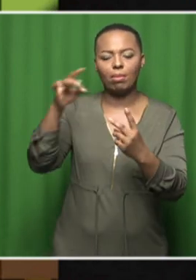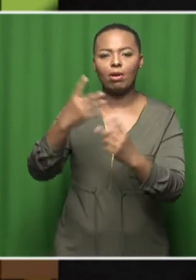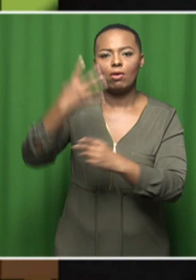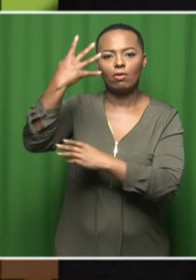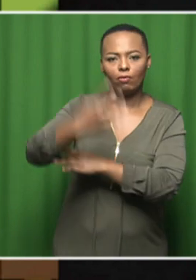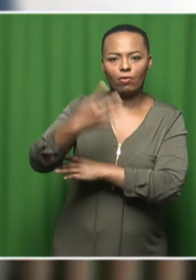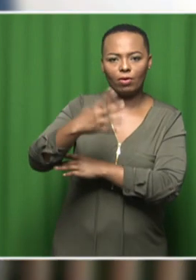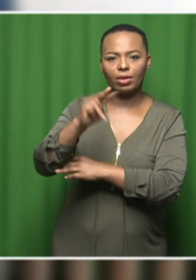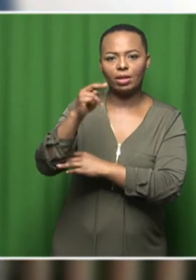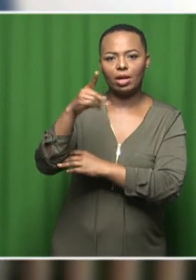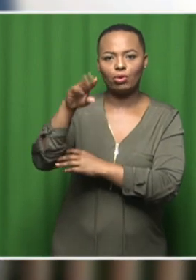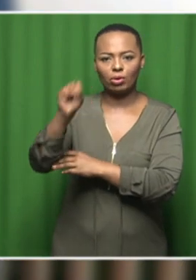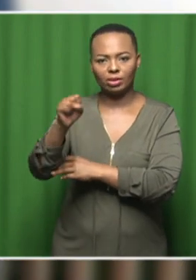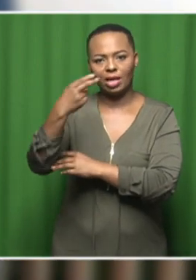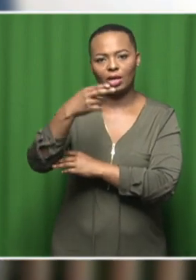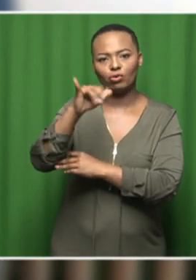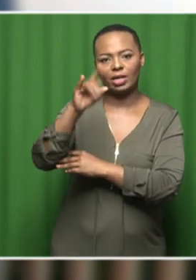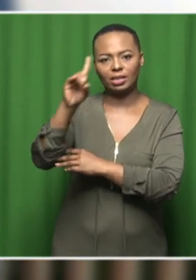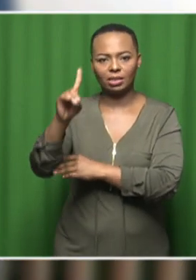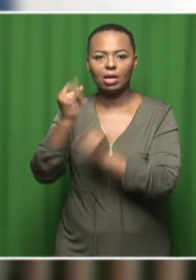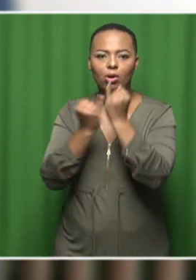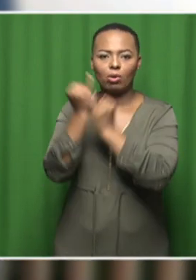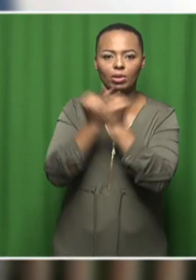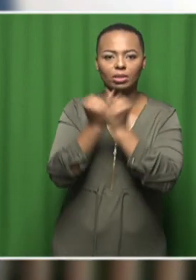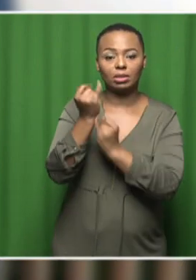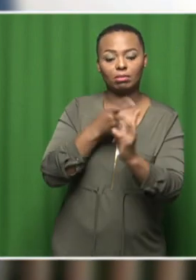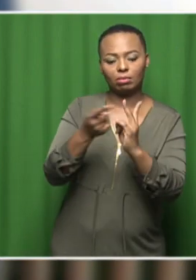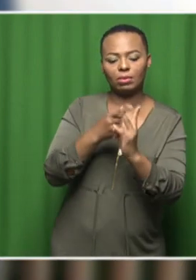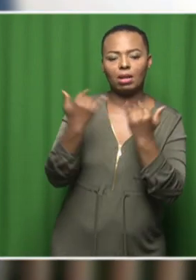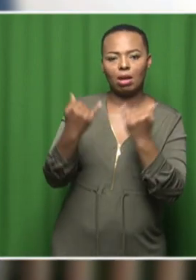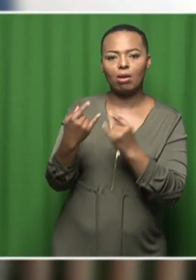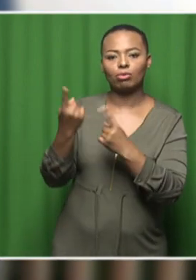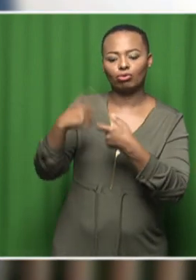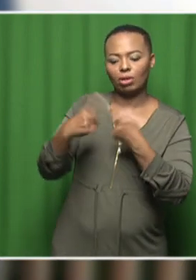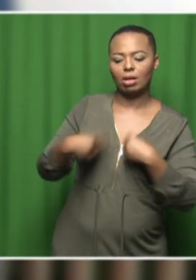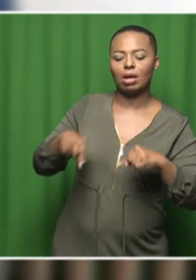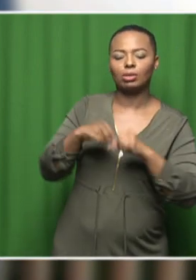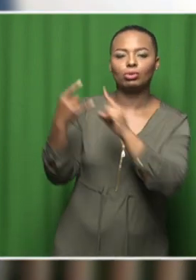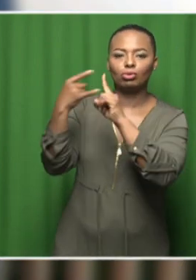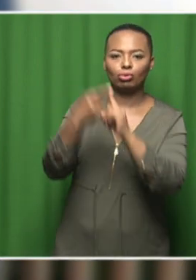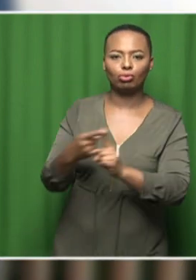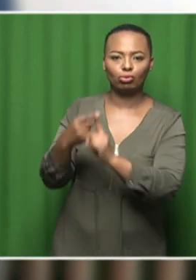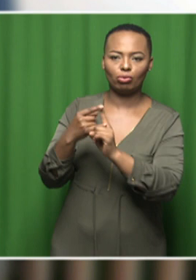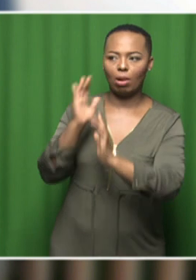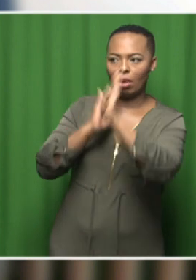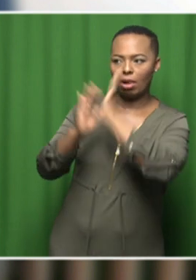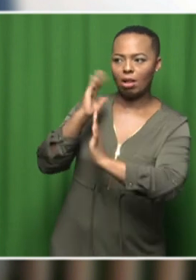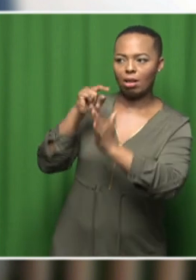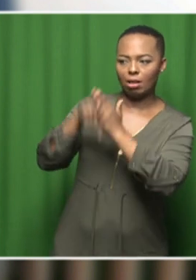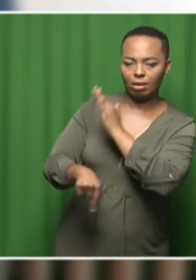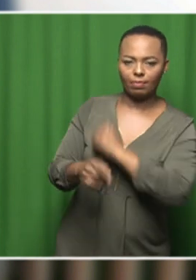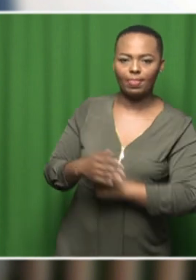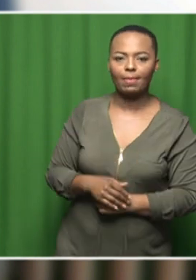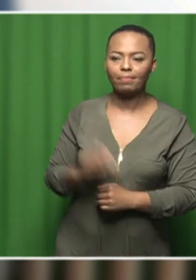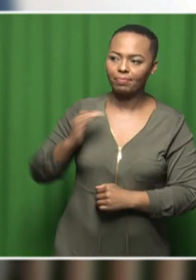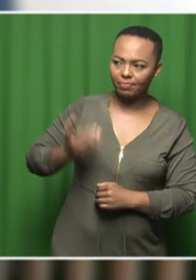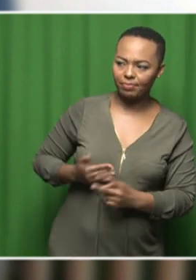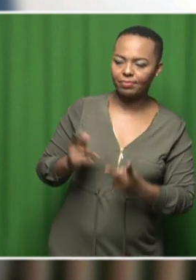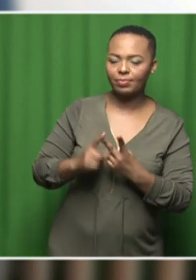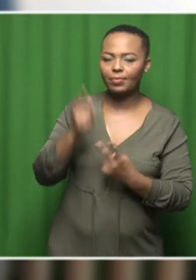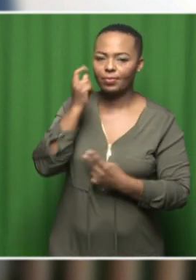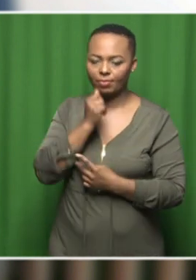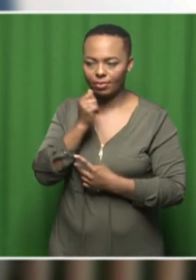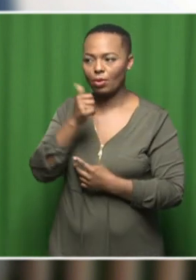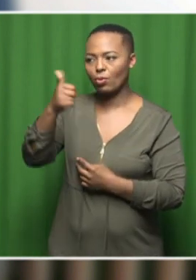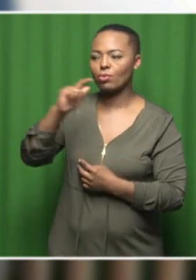Nando's HYD competition. Now the pair join us on Zoom to tell us more. Lady and gentlemen, a very good morning to